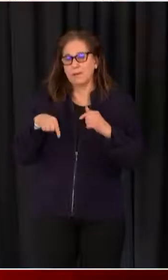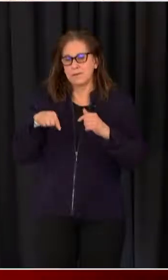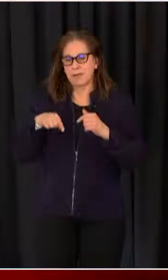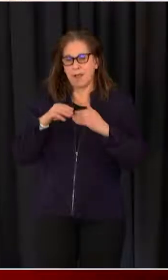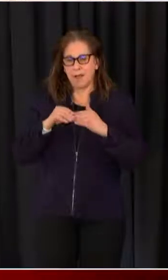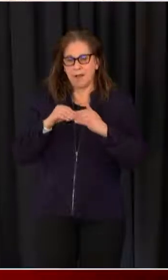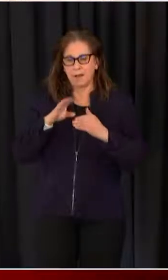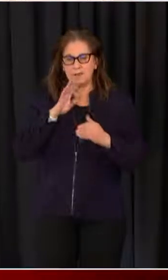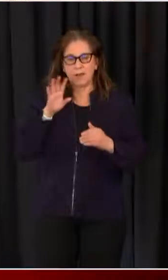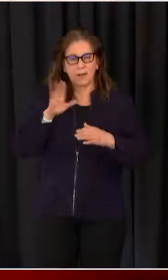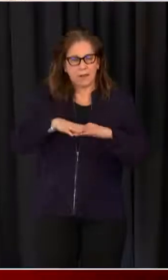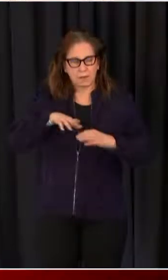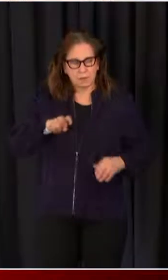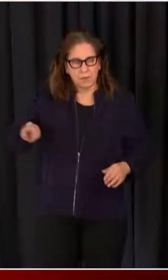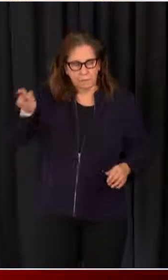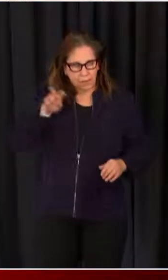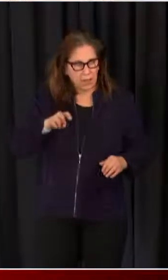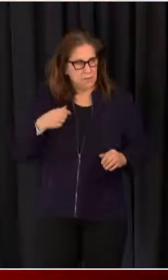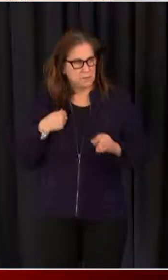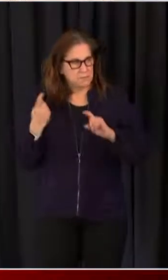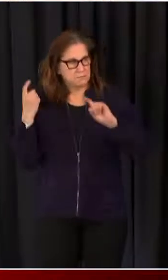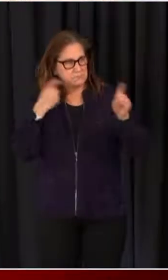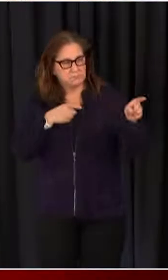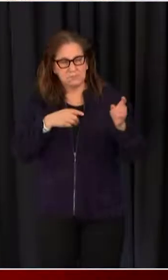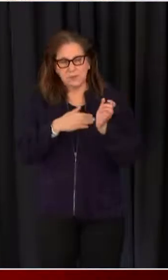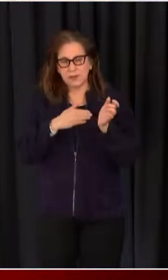Dr. Nesbitt to talk about that a little bit more.